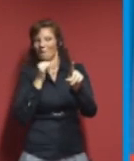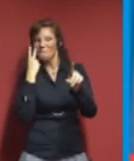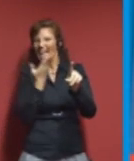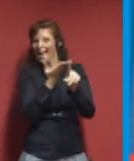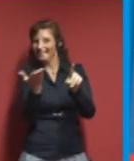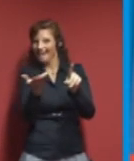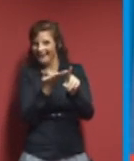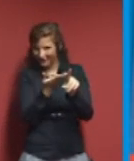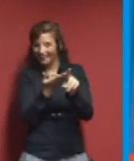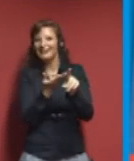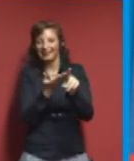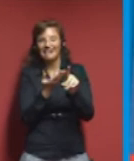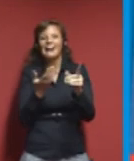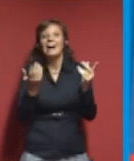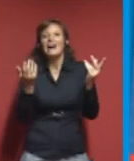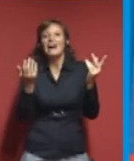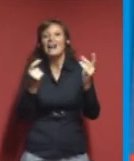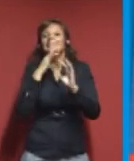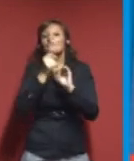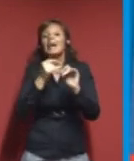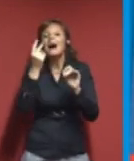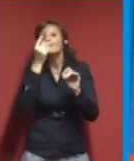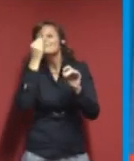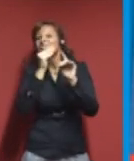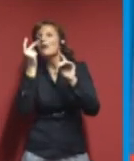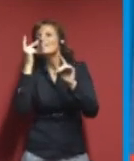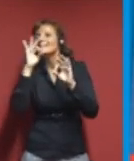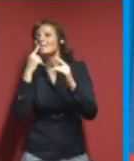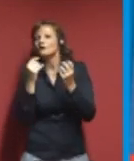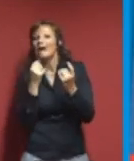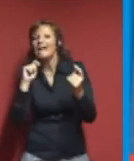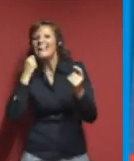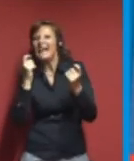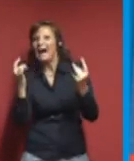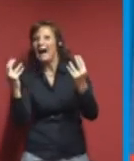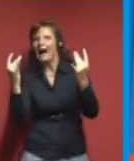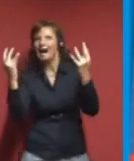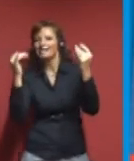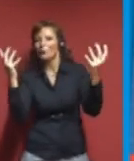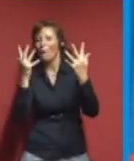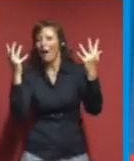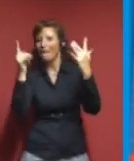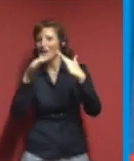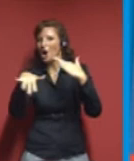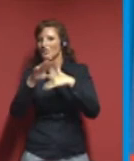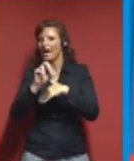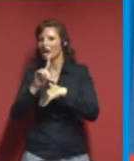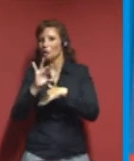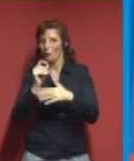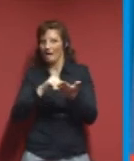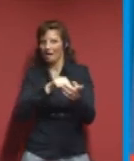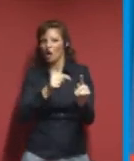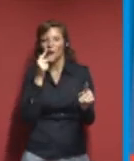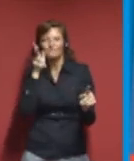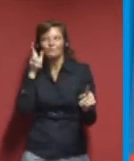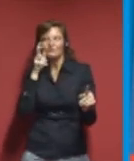these objects that people using this kind of phase 2 maker singularity technology have made. They really look